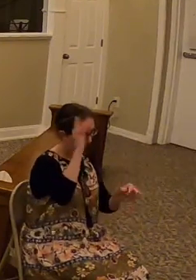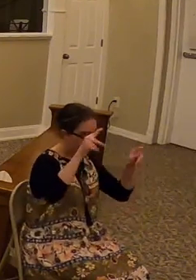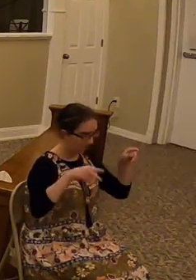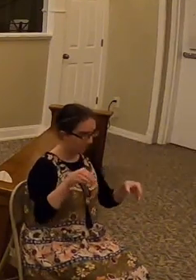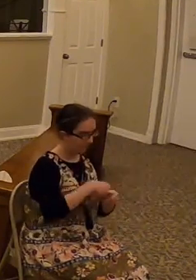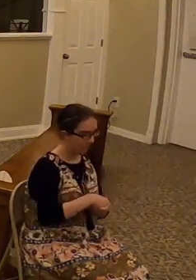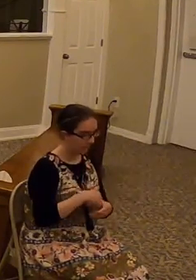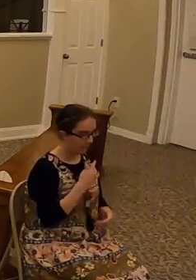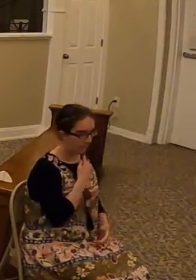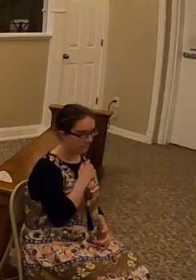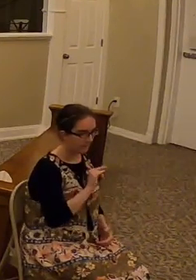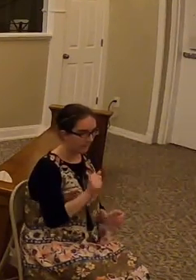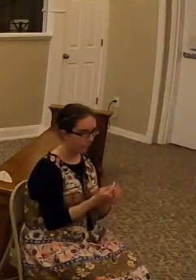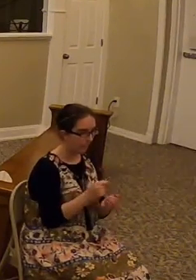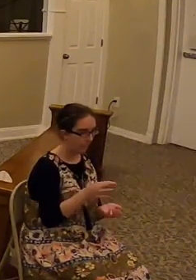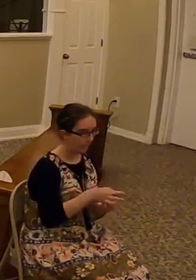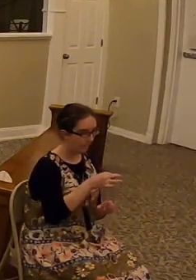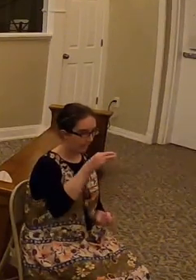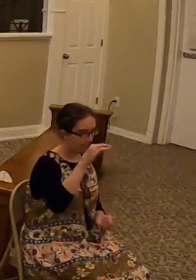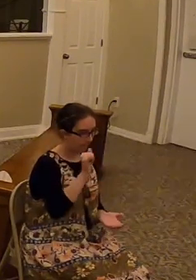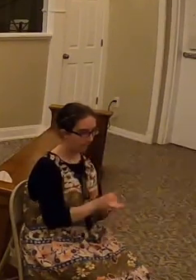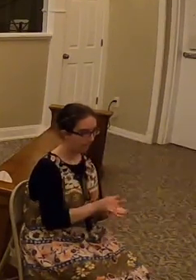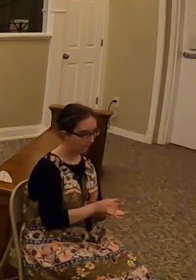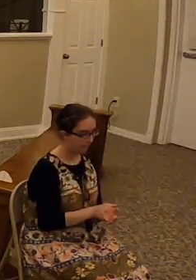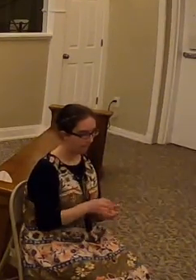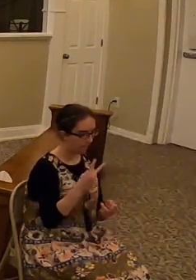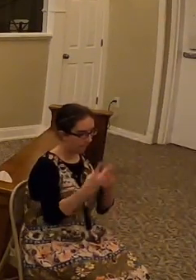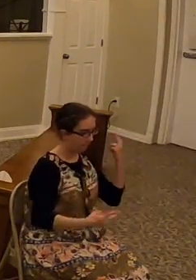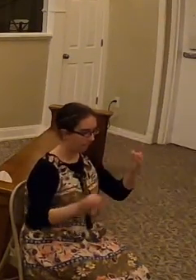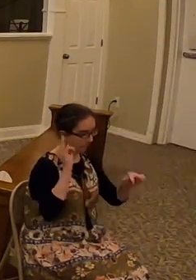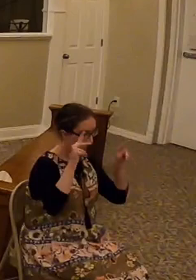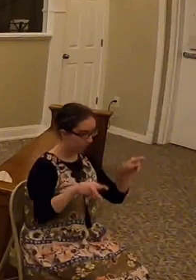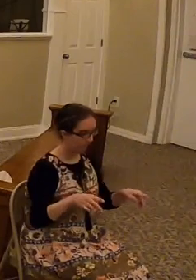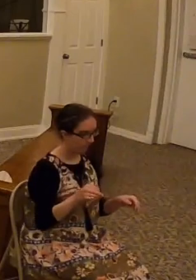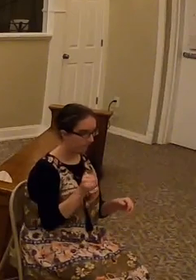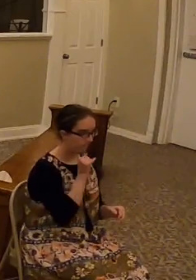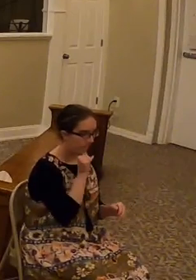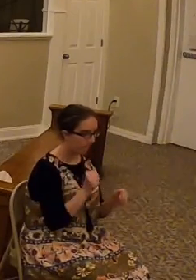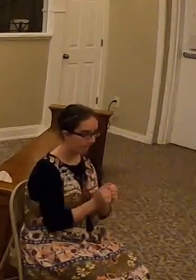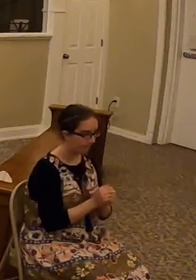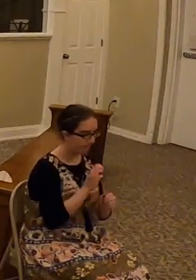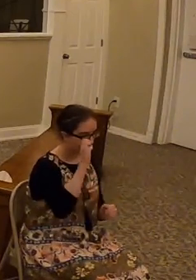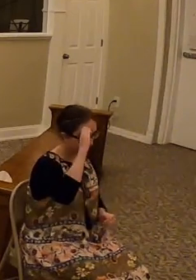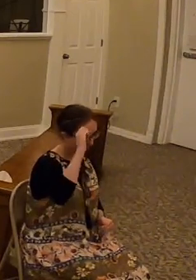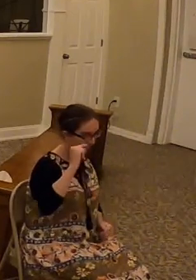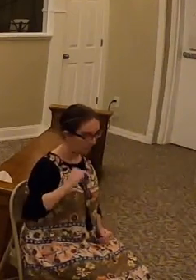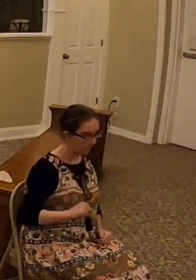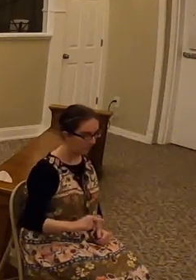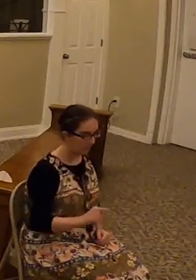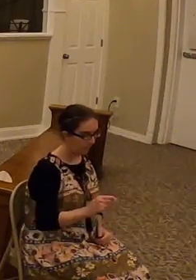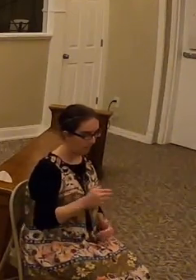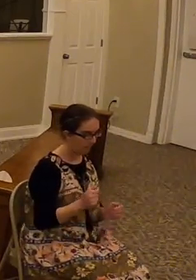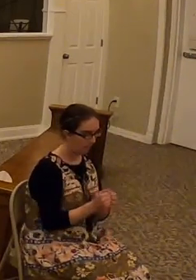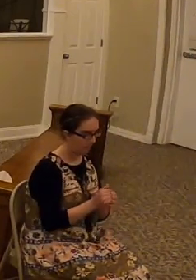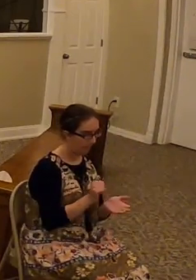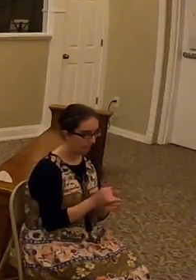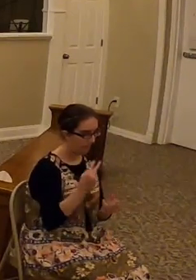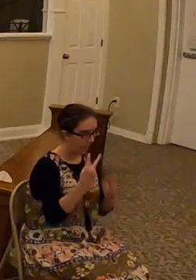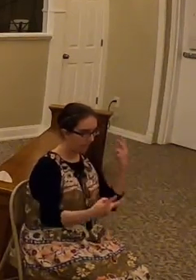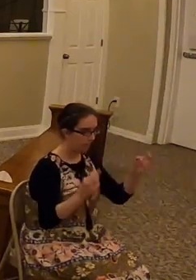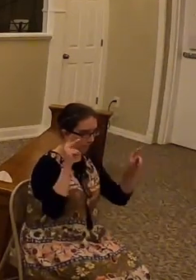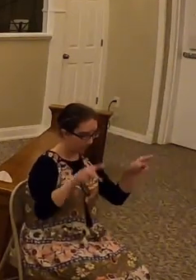if that pastor's in tune with the spirit that evangelist is in tune with, he's going to go forward with what that